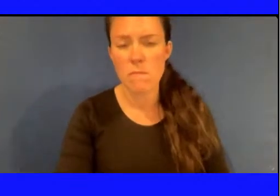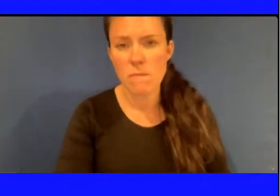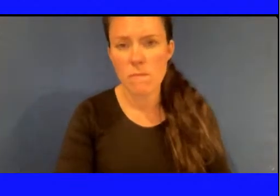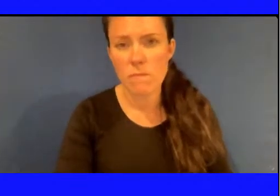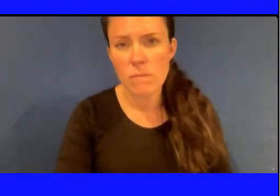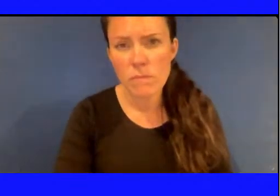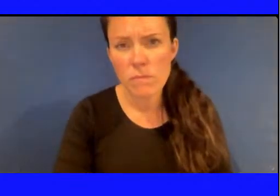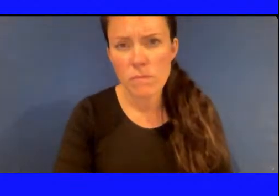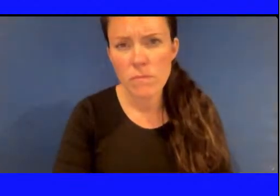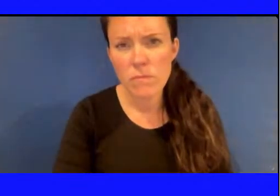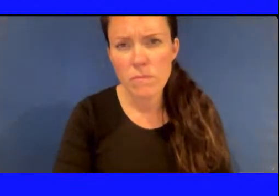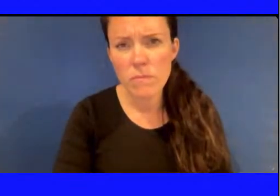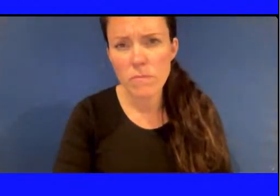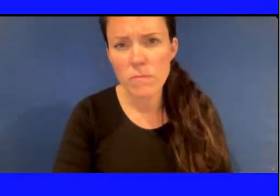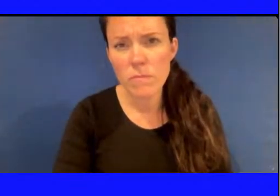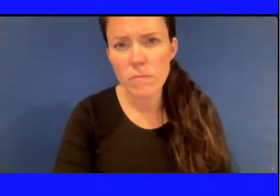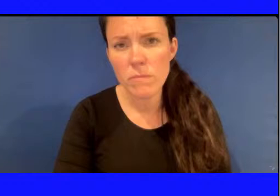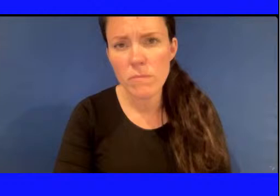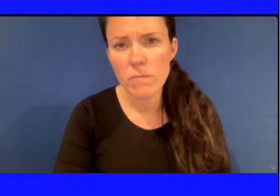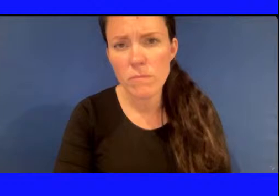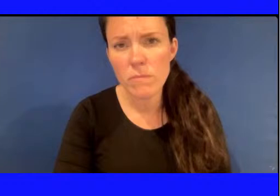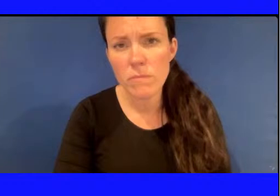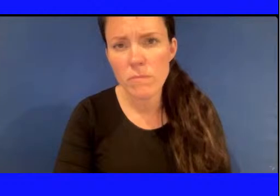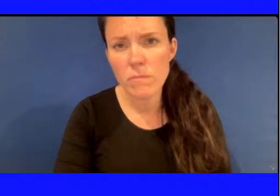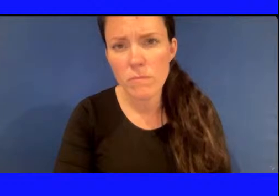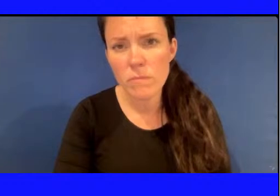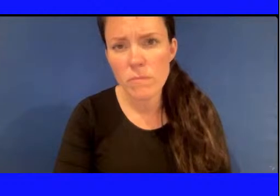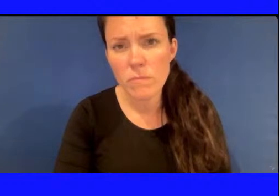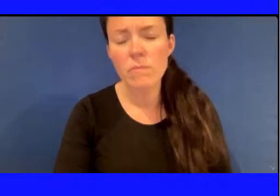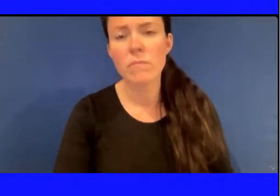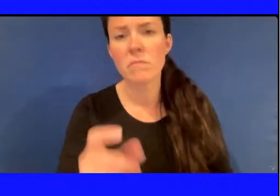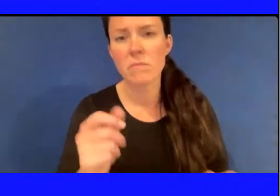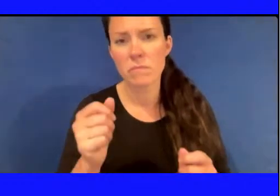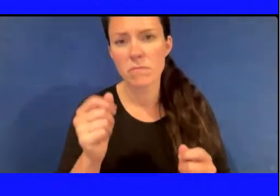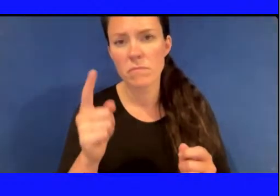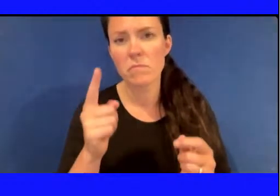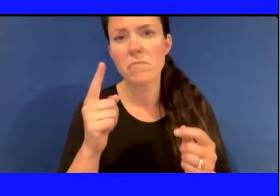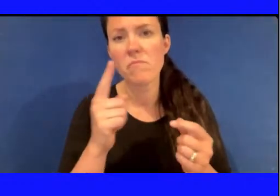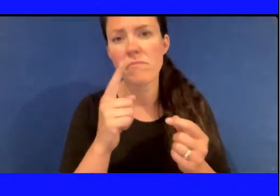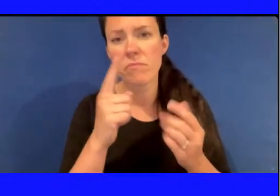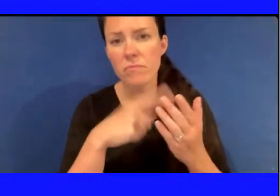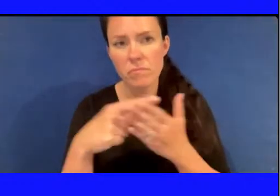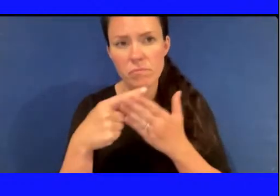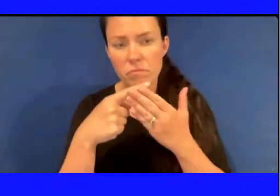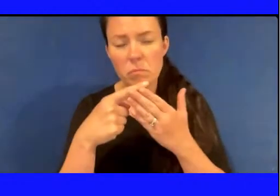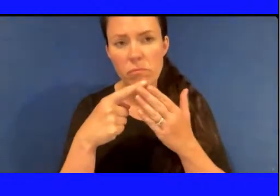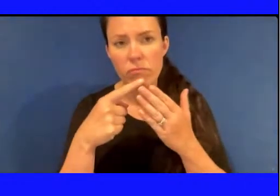Very intensive, well thought out development strategies to develop housing in this community.